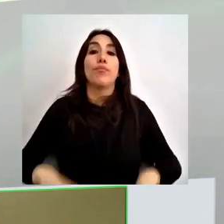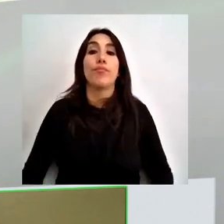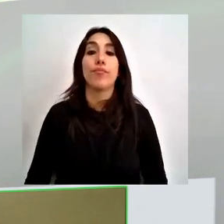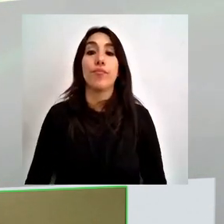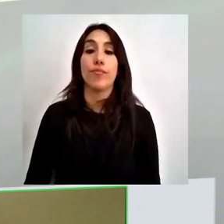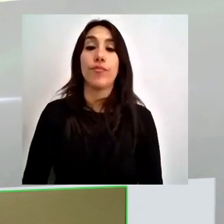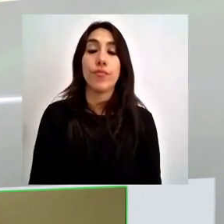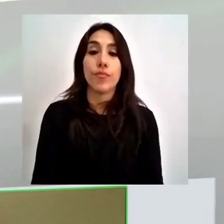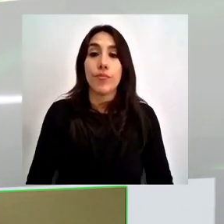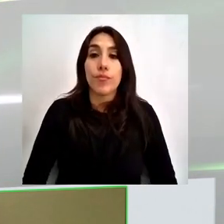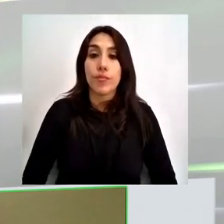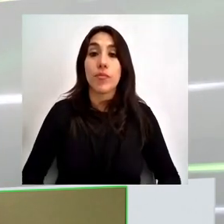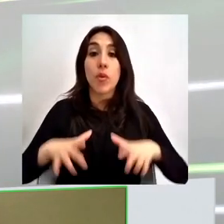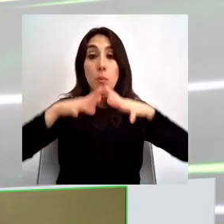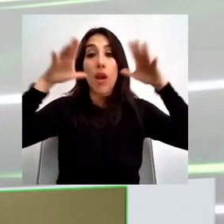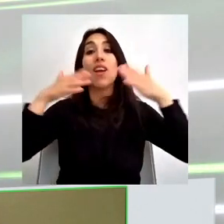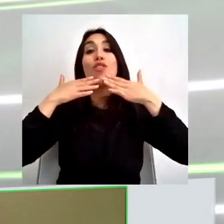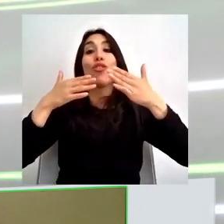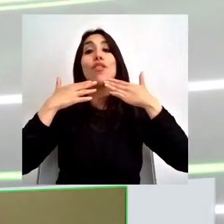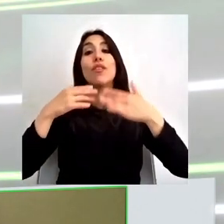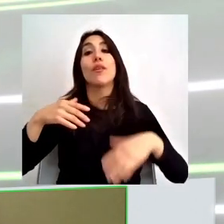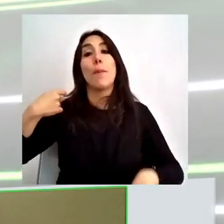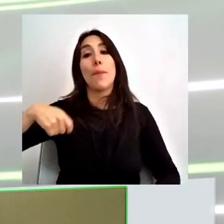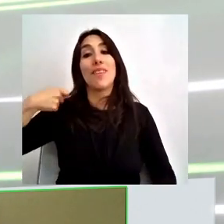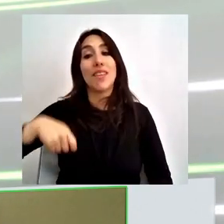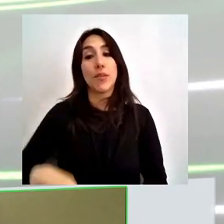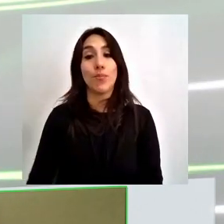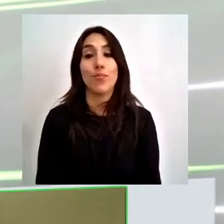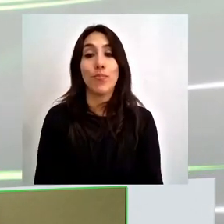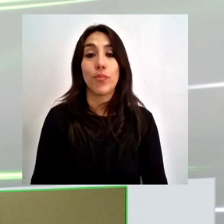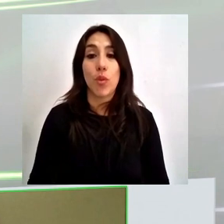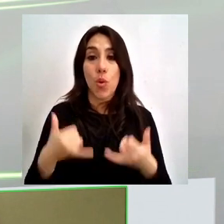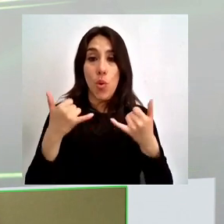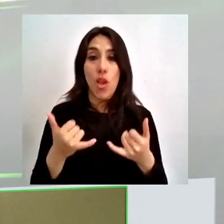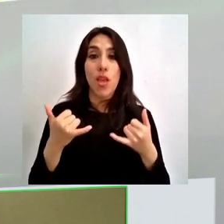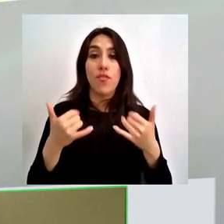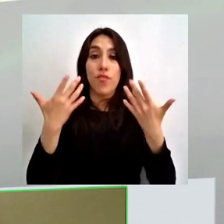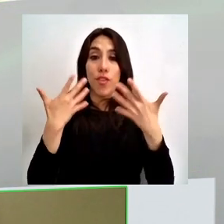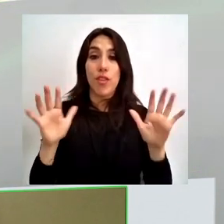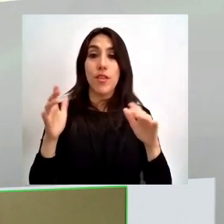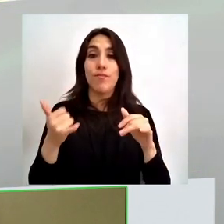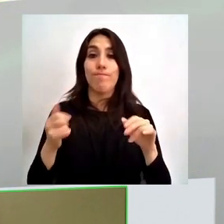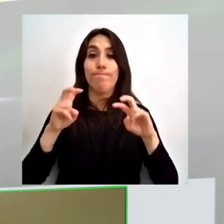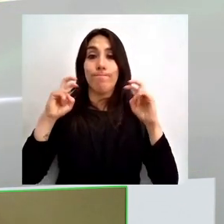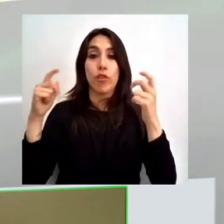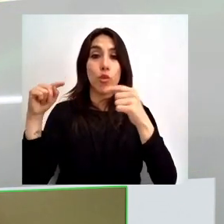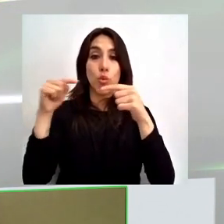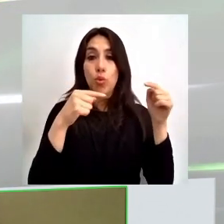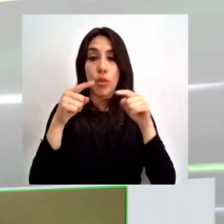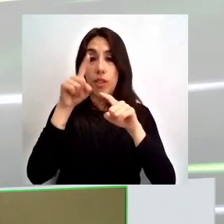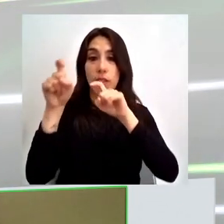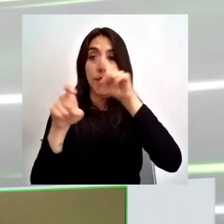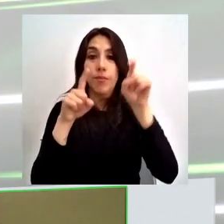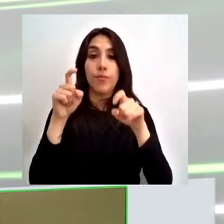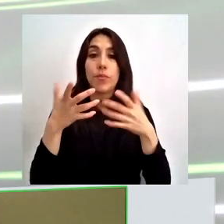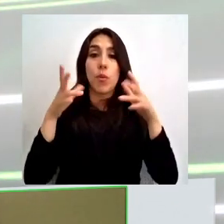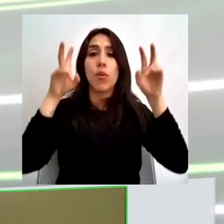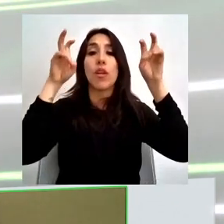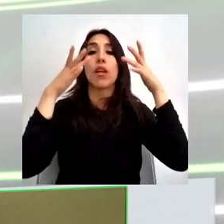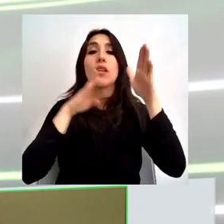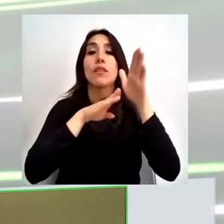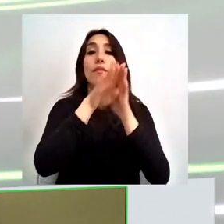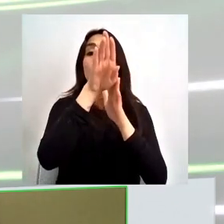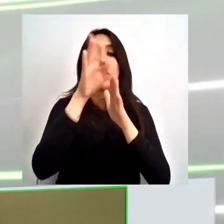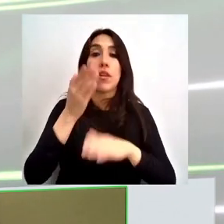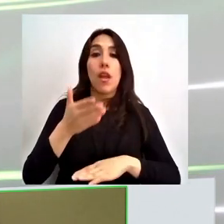Muchas gracias, senador. Thank you so much, Senator. And to end this round of questions, according to